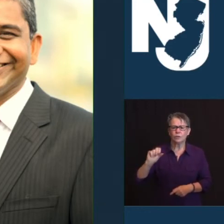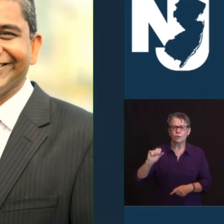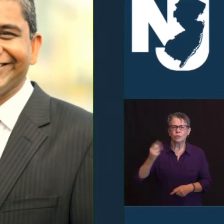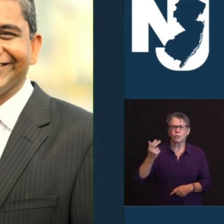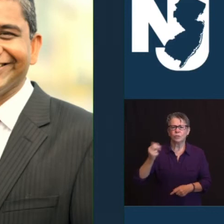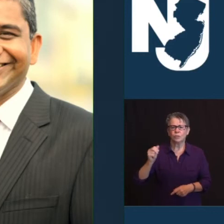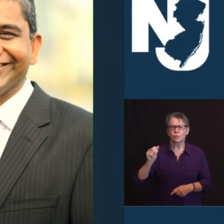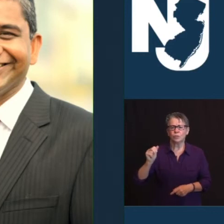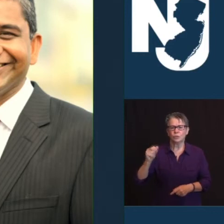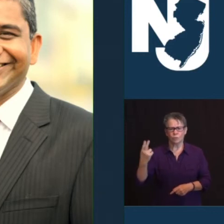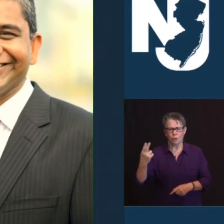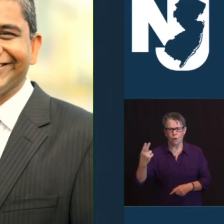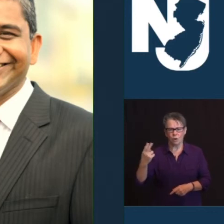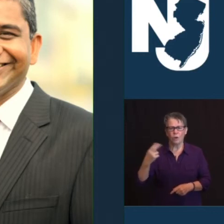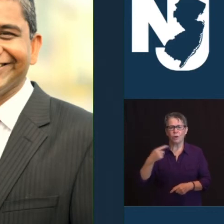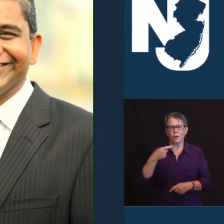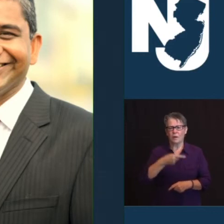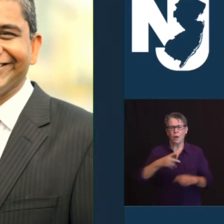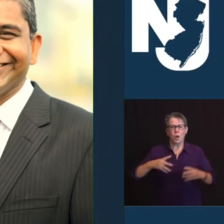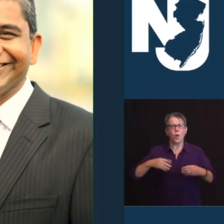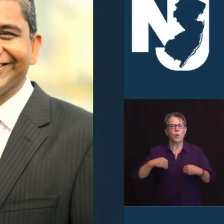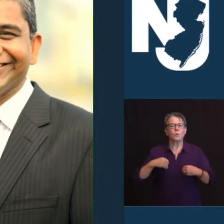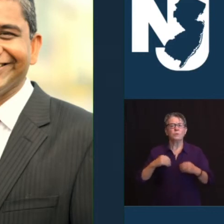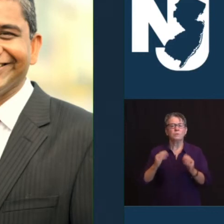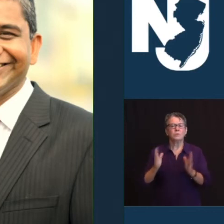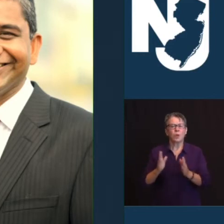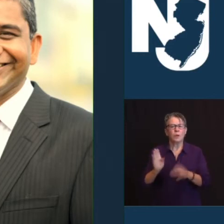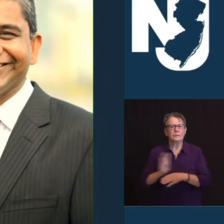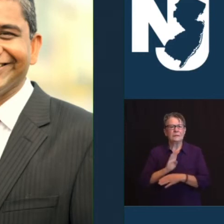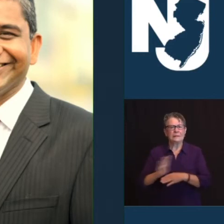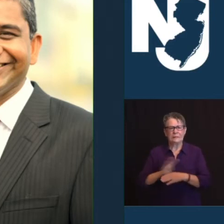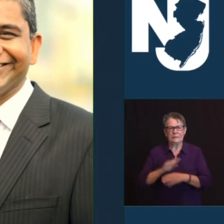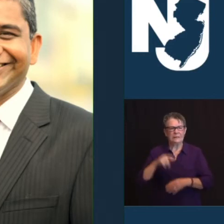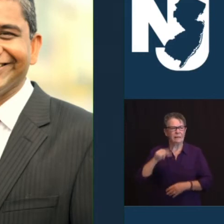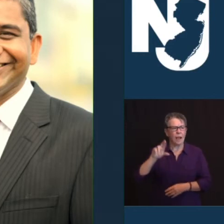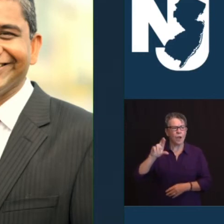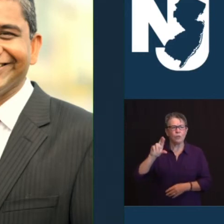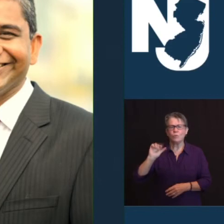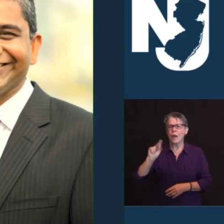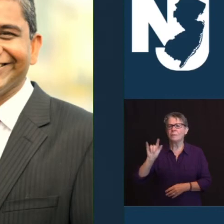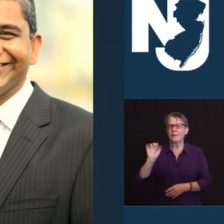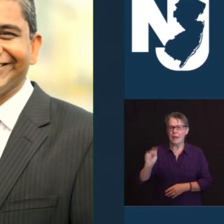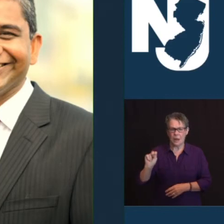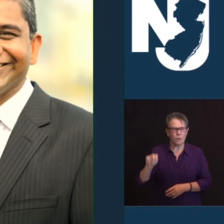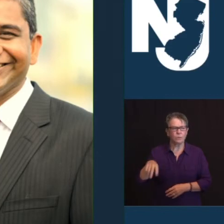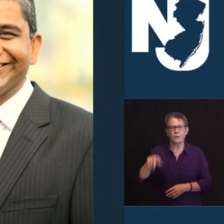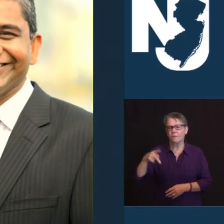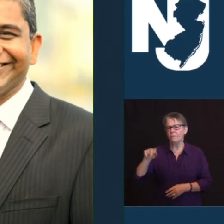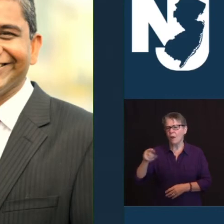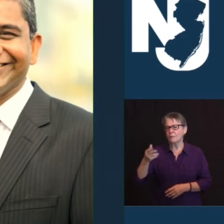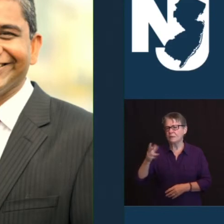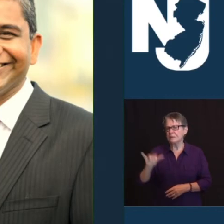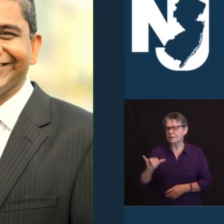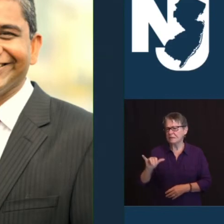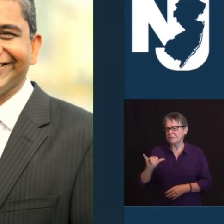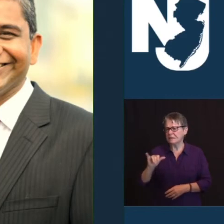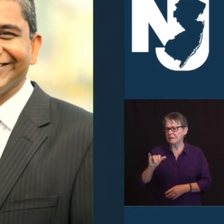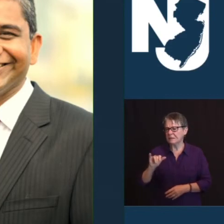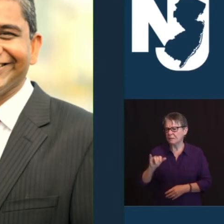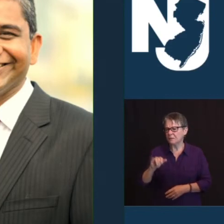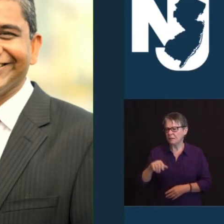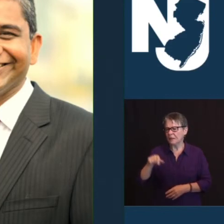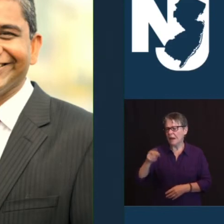in Howell. Ramtown was one of our essential businesses, and Ritesh and Asha stayed open throughout this public health